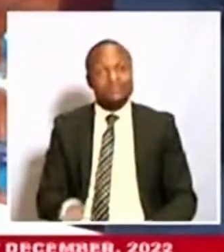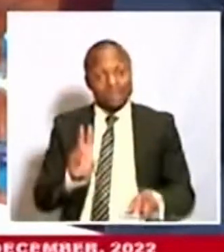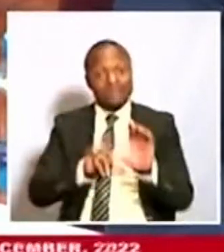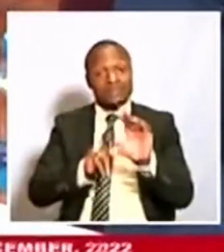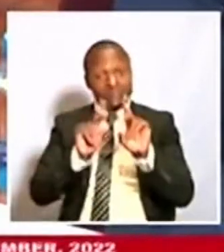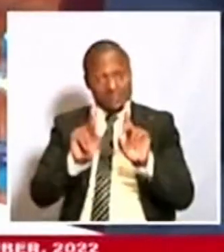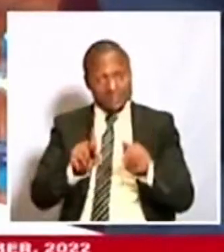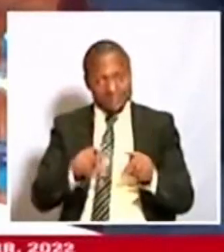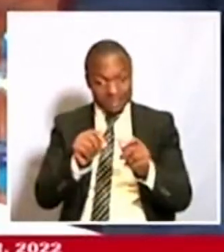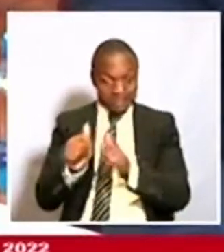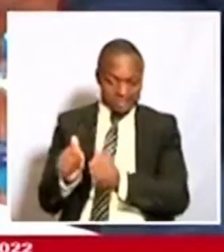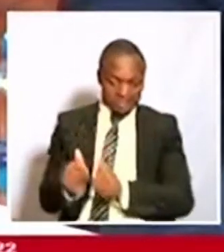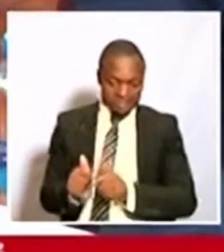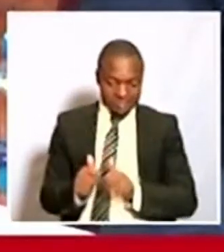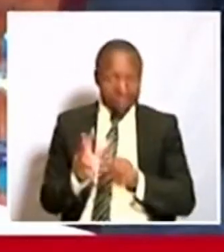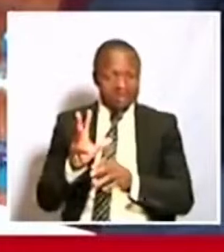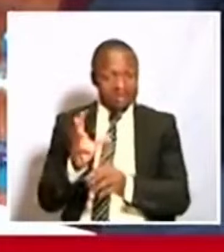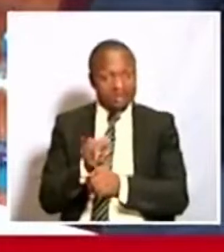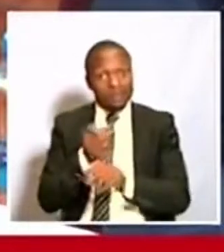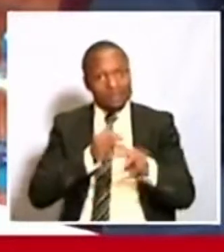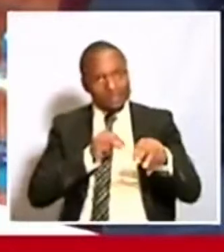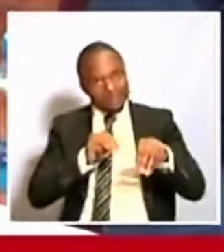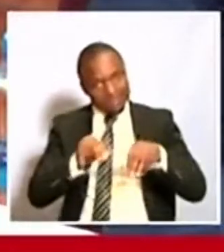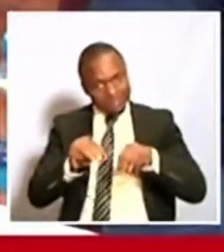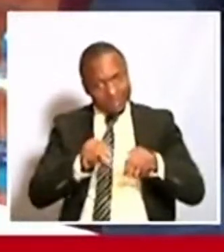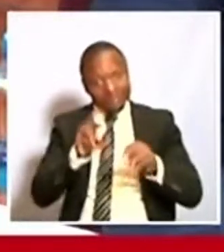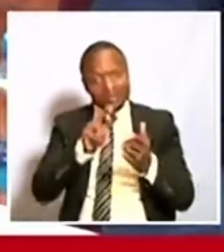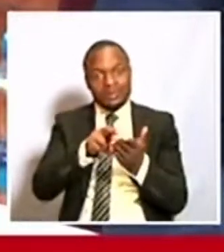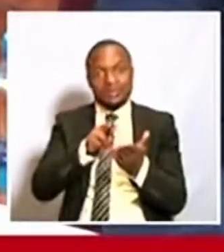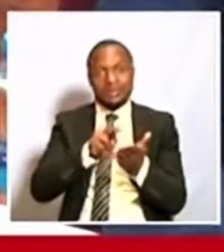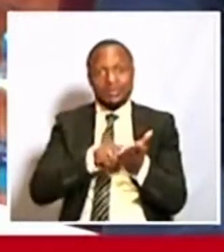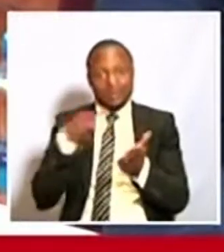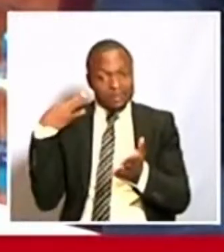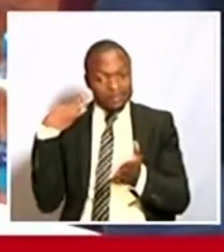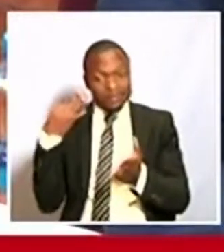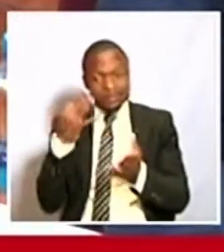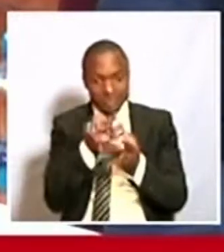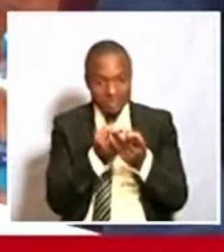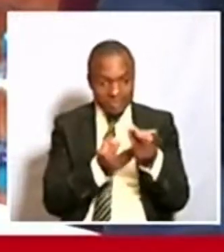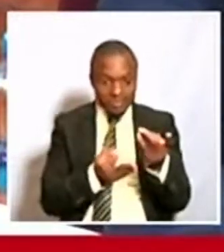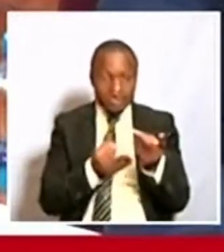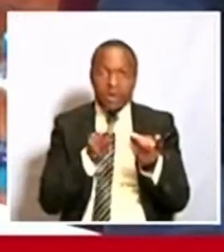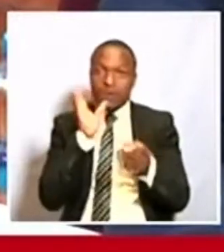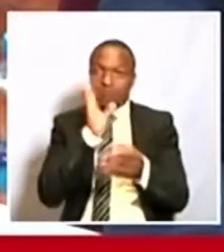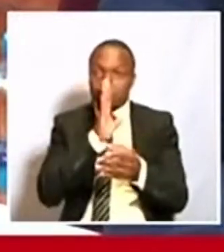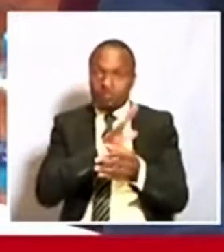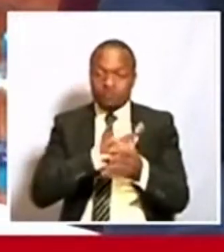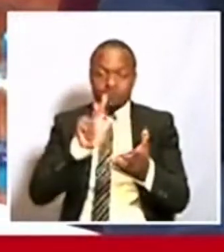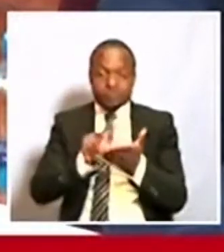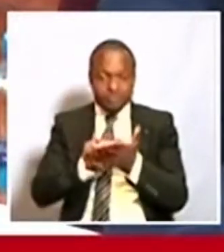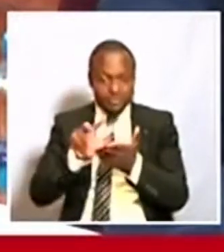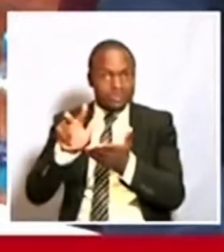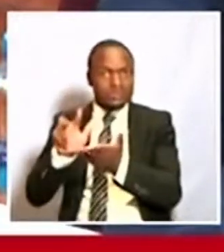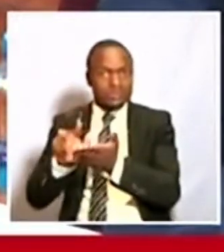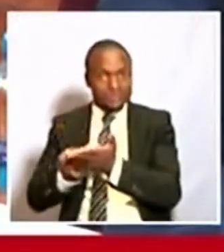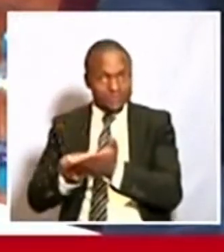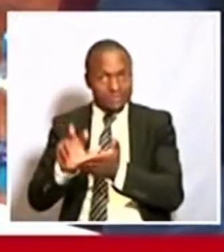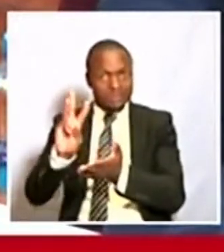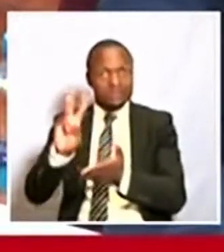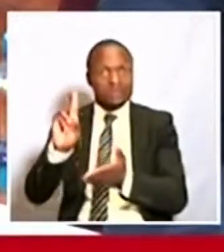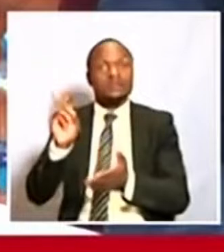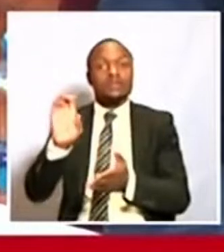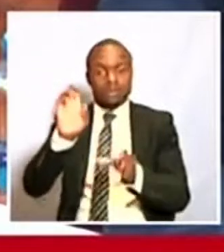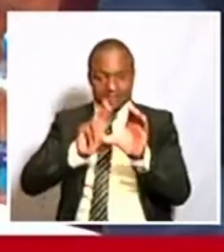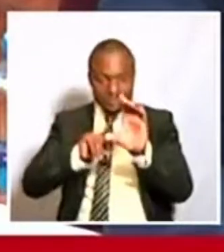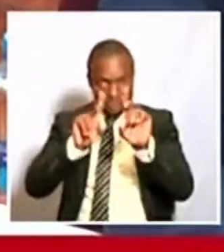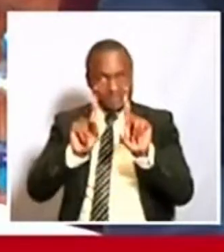Chair, the action taken is that management reports that application forms are fully signed by the Ward Development Committee's